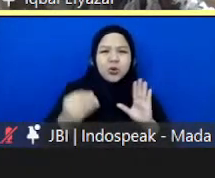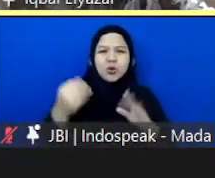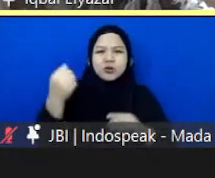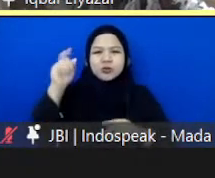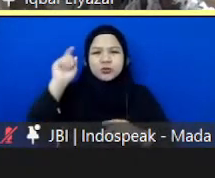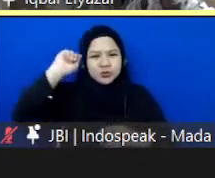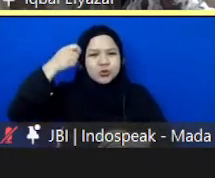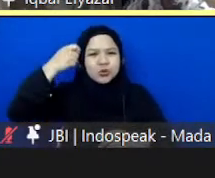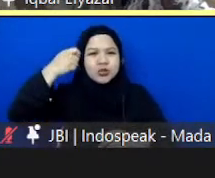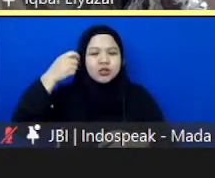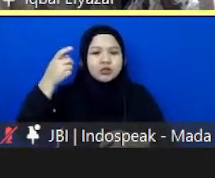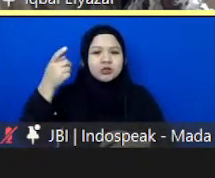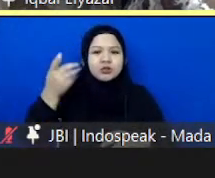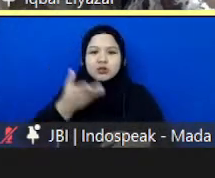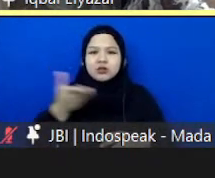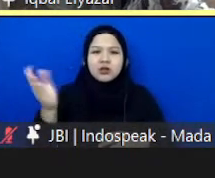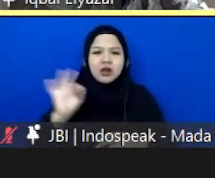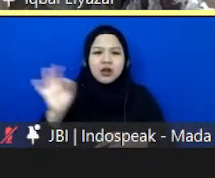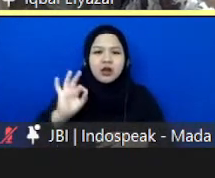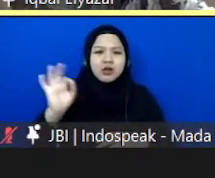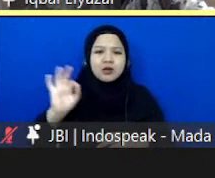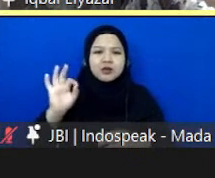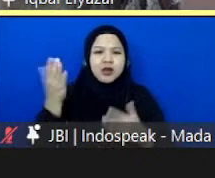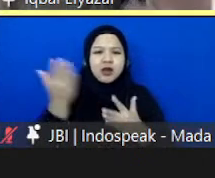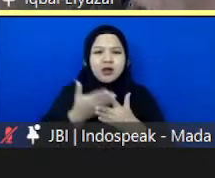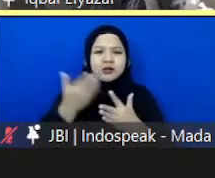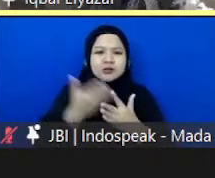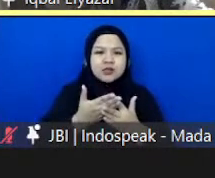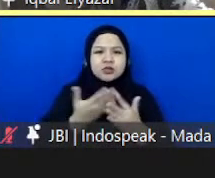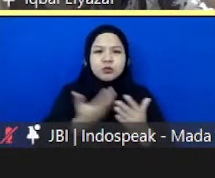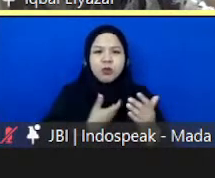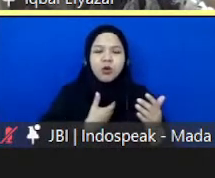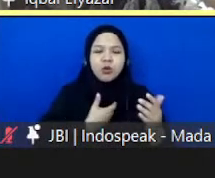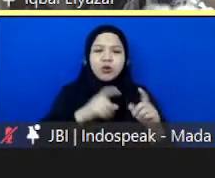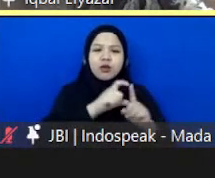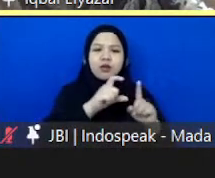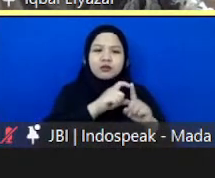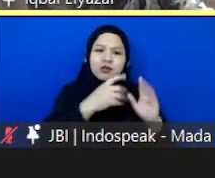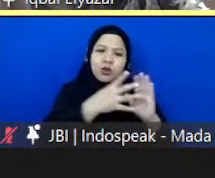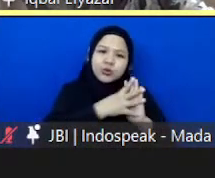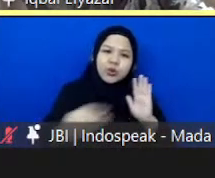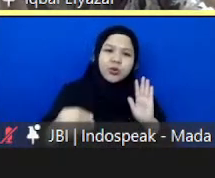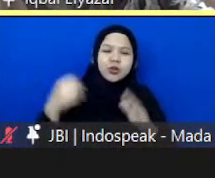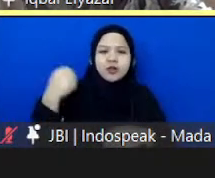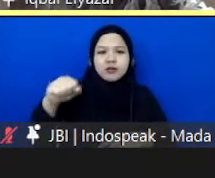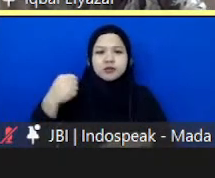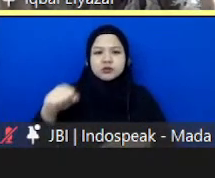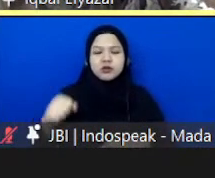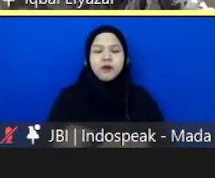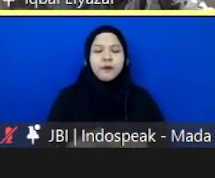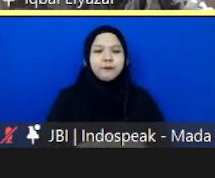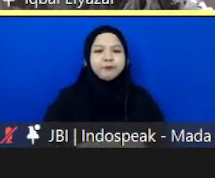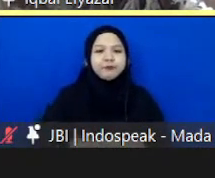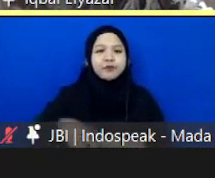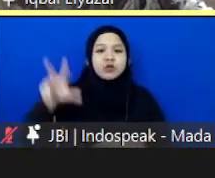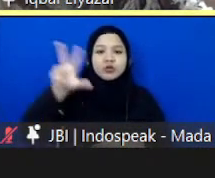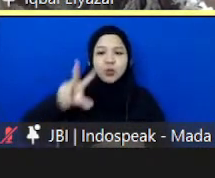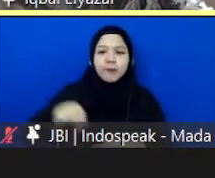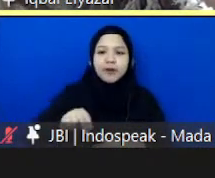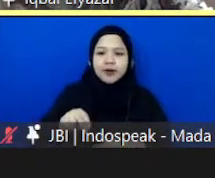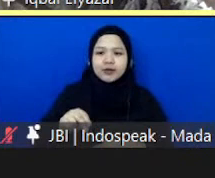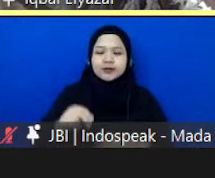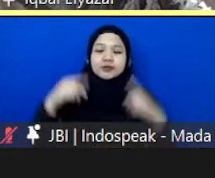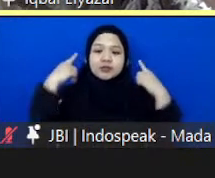to. They don't give any access to extract the data. The website. West Java and East Java is, I would say that